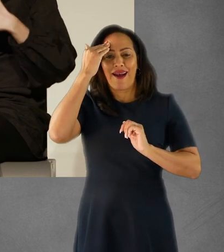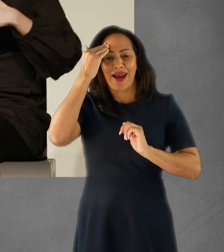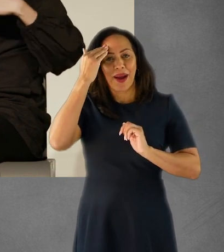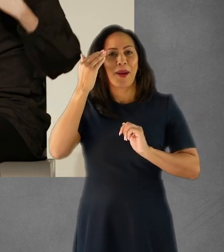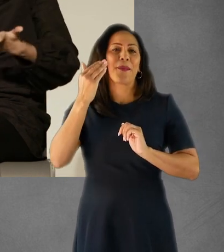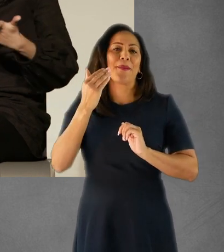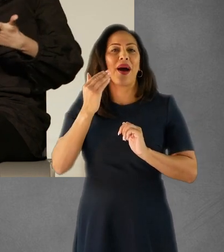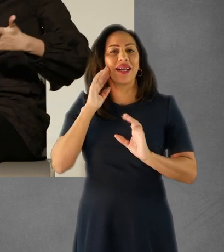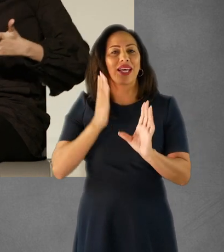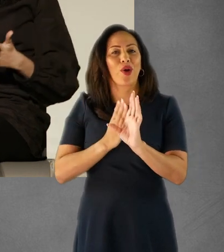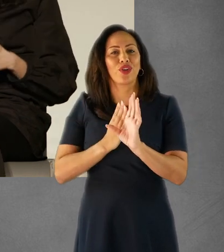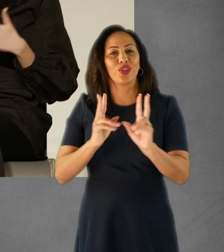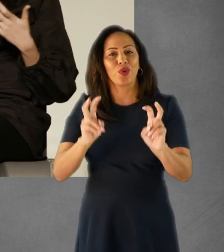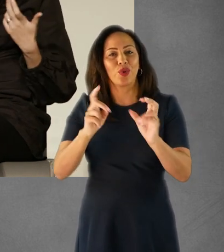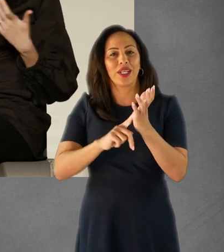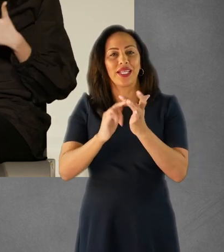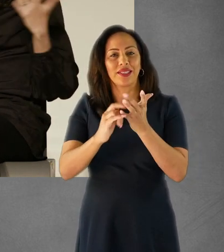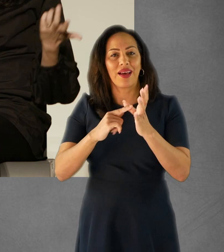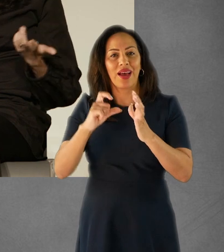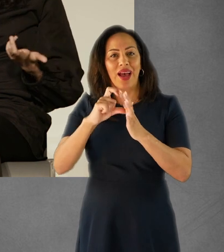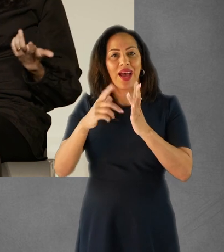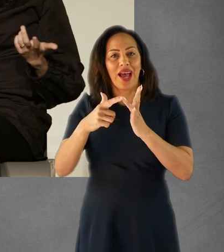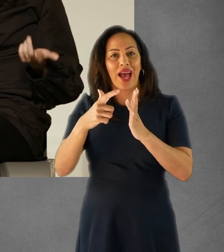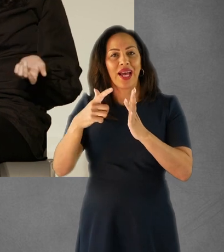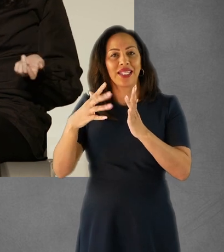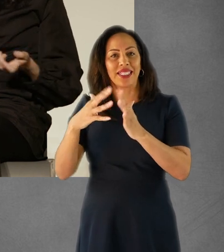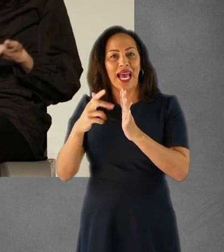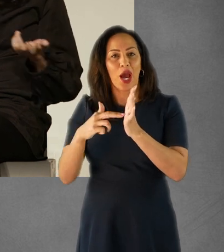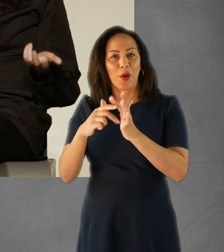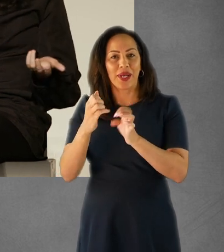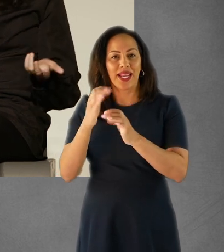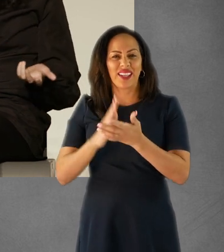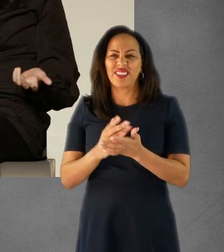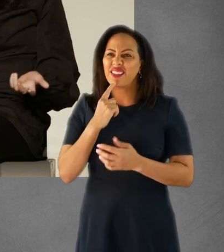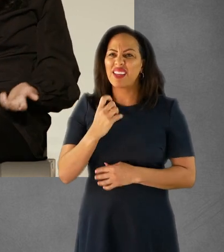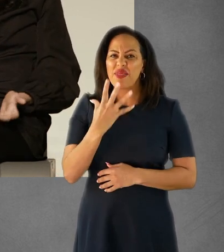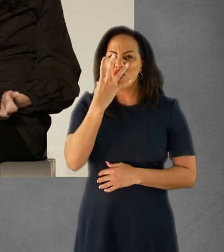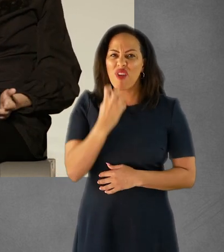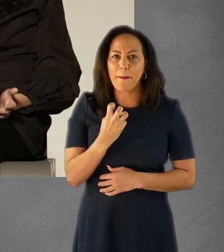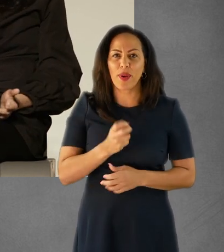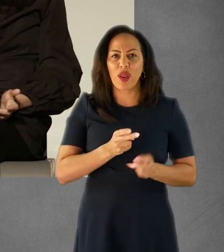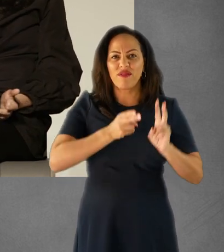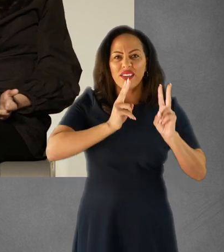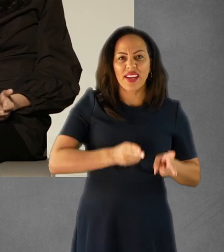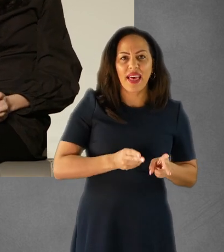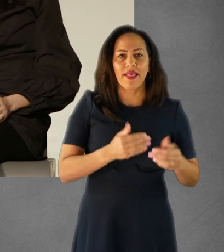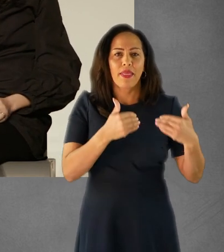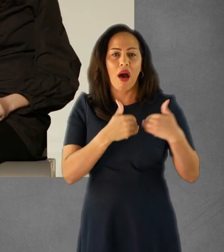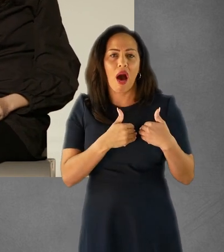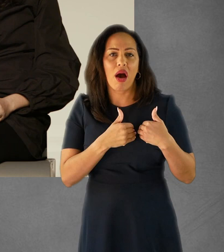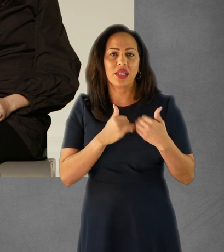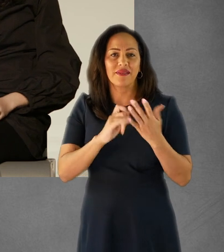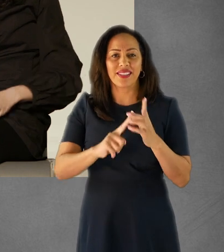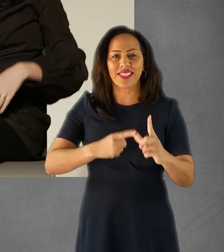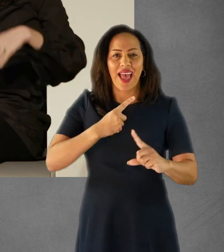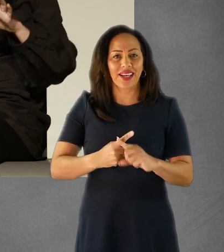the heart of sex. That is like, there is no difference. It is kind of the same thing. And I